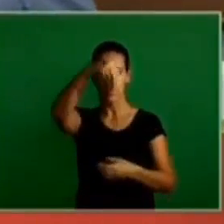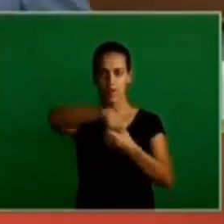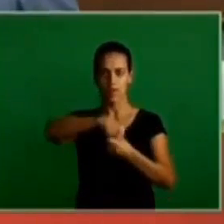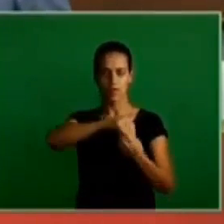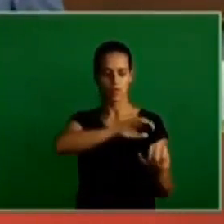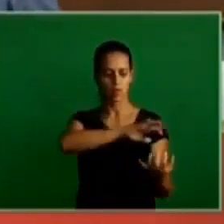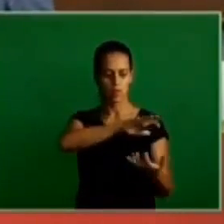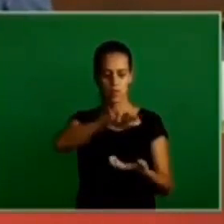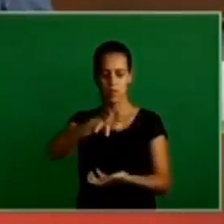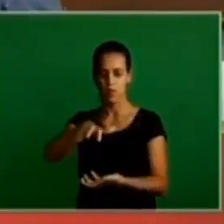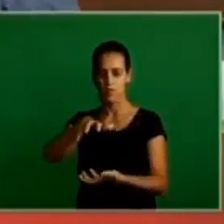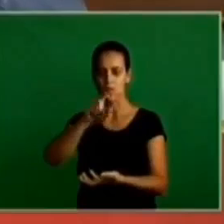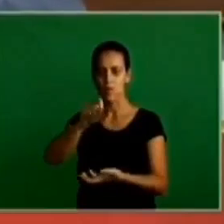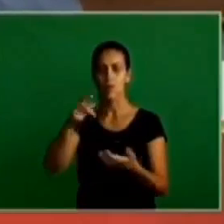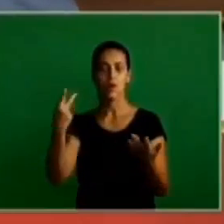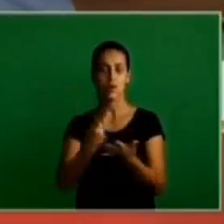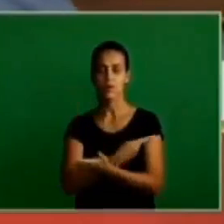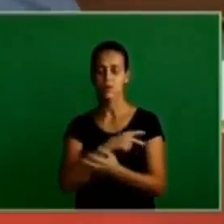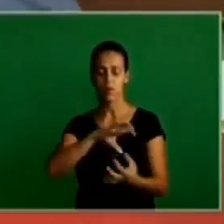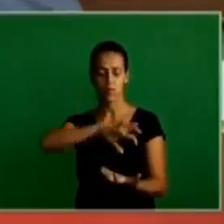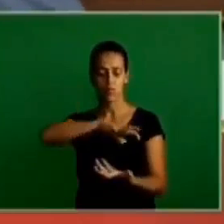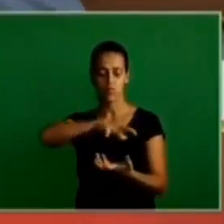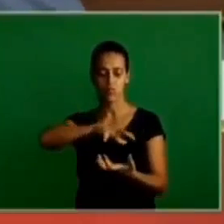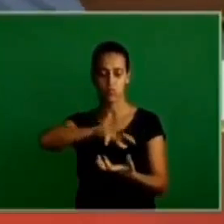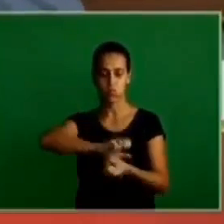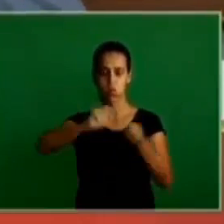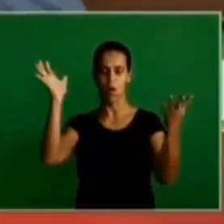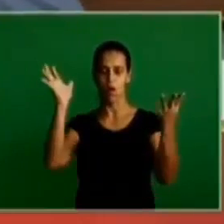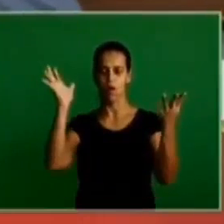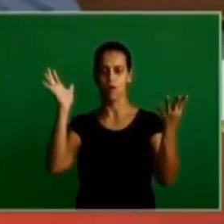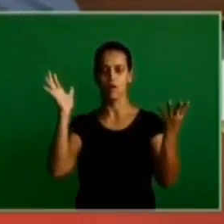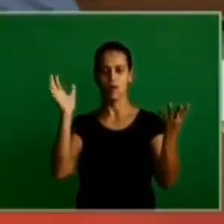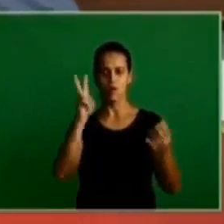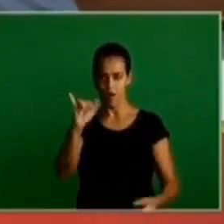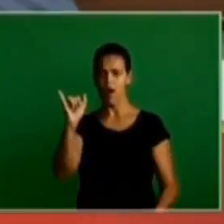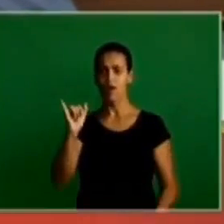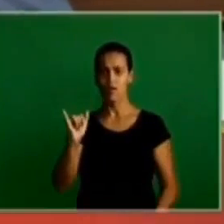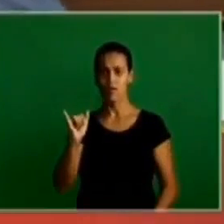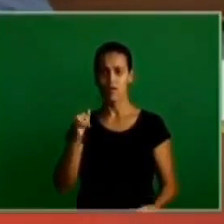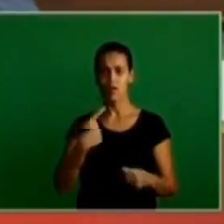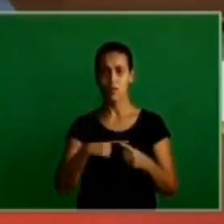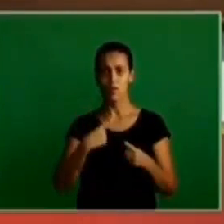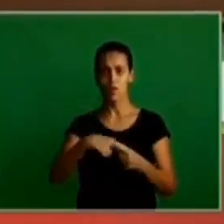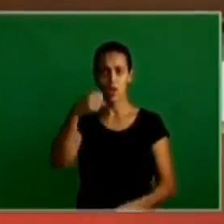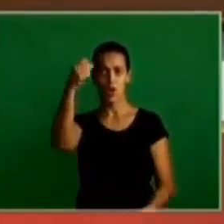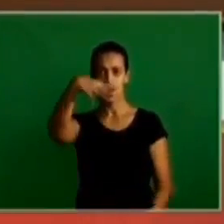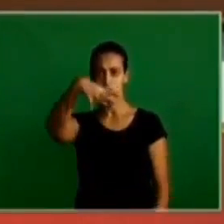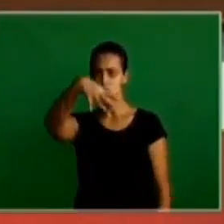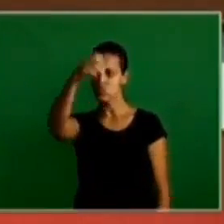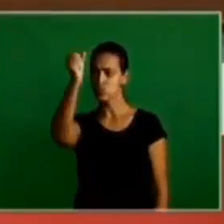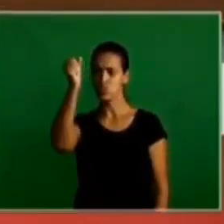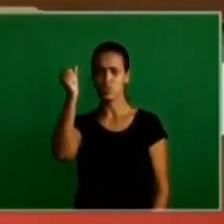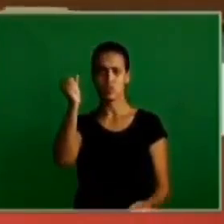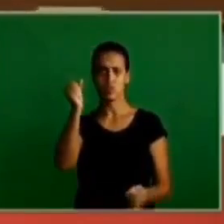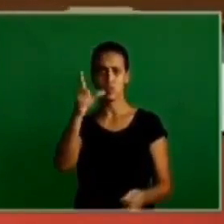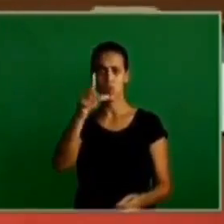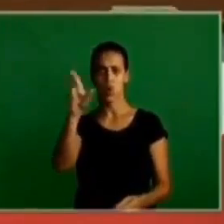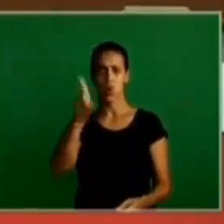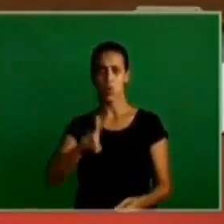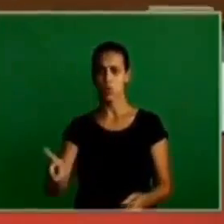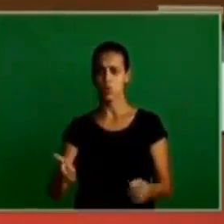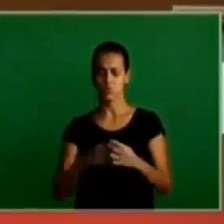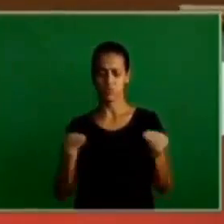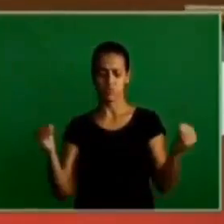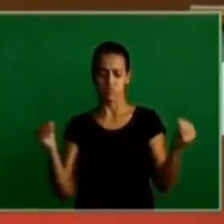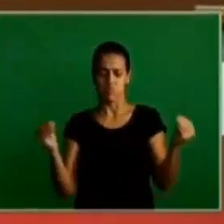universe, what is going to happen? What we are going to already know, there is going to be an explosion and the light will be turned off.